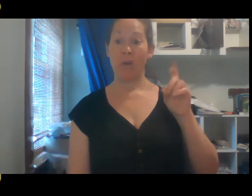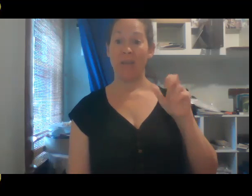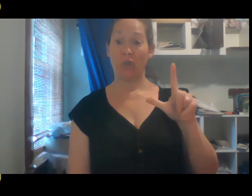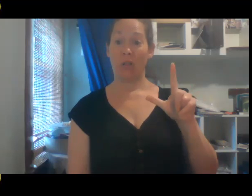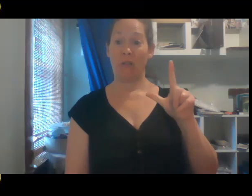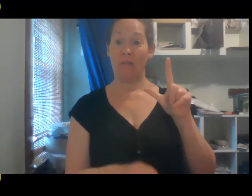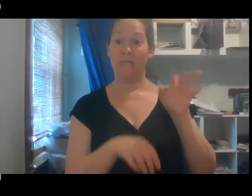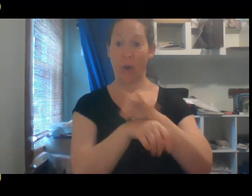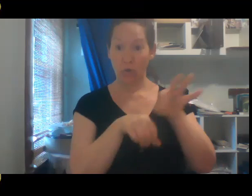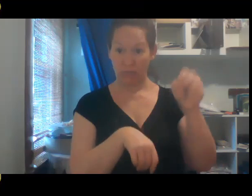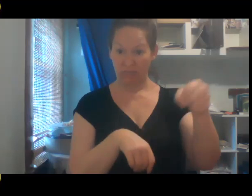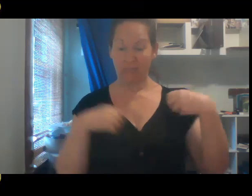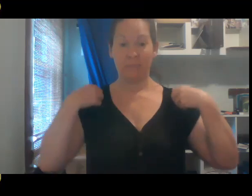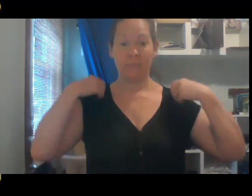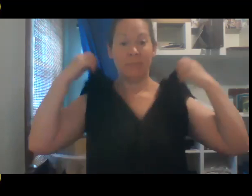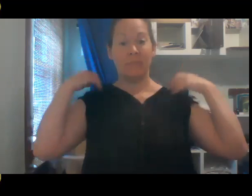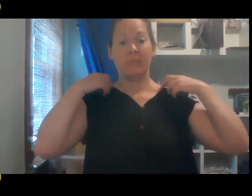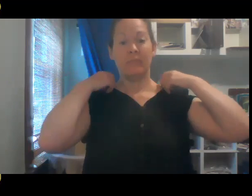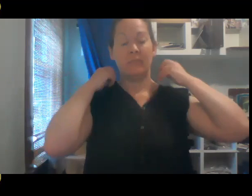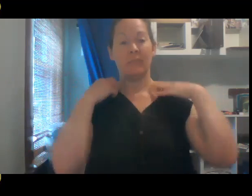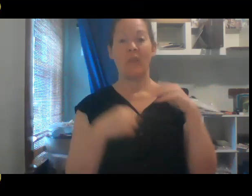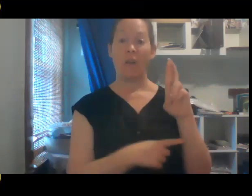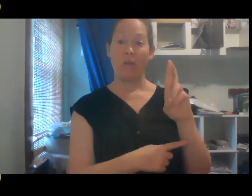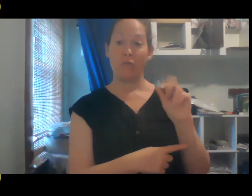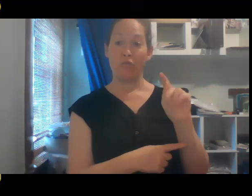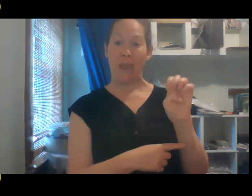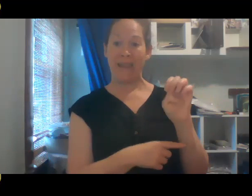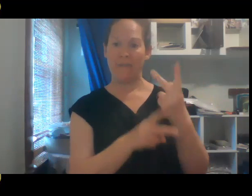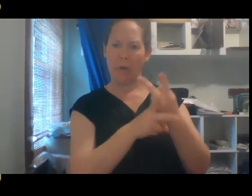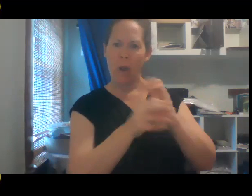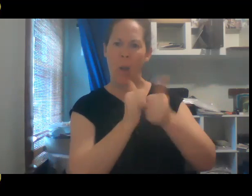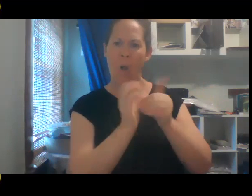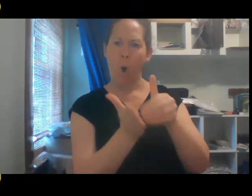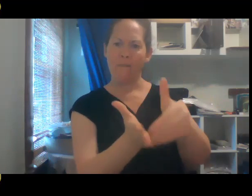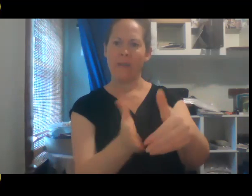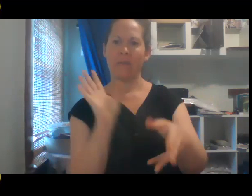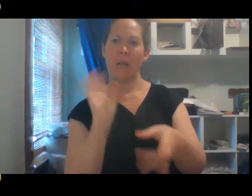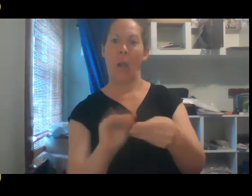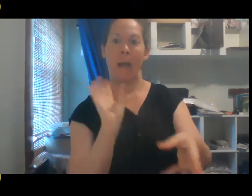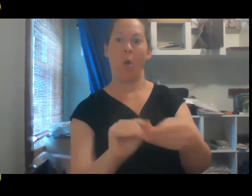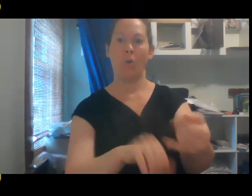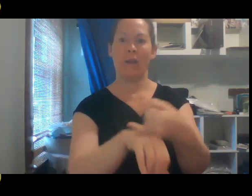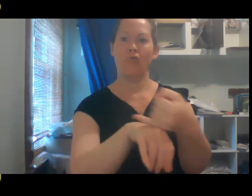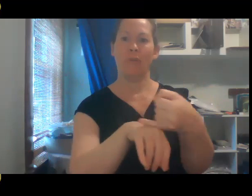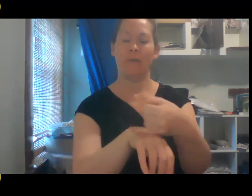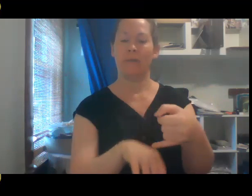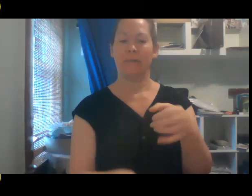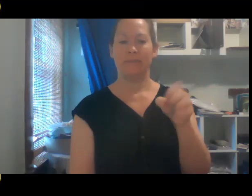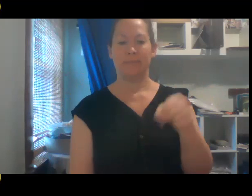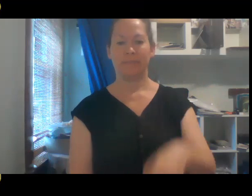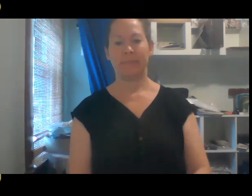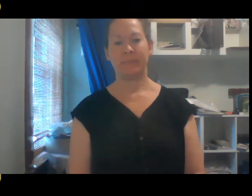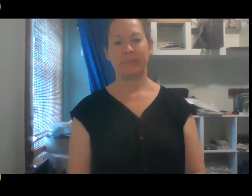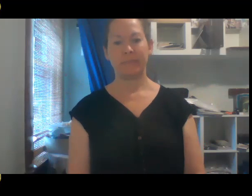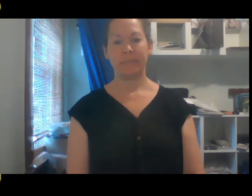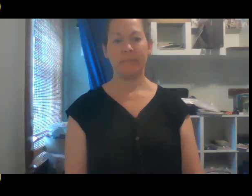is determining how often you're approaching your amount, and it